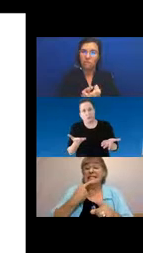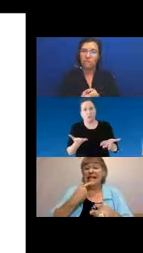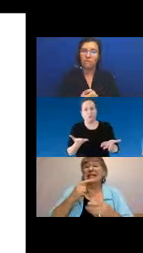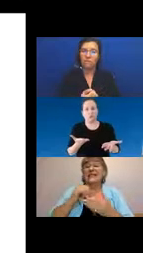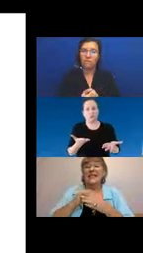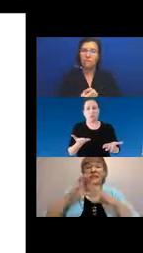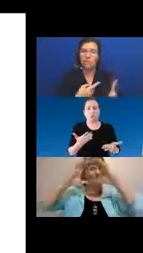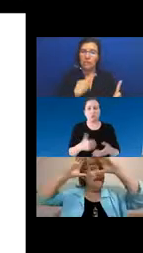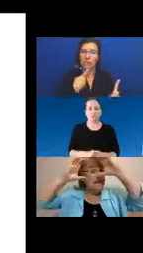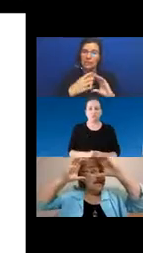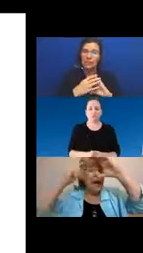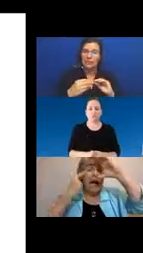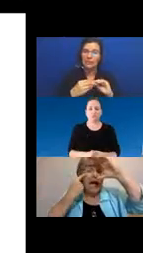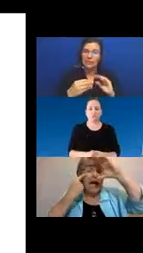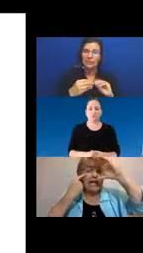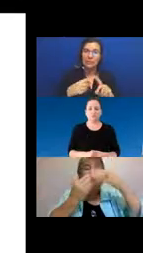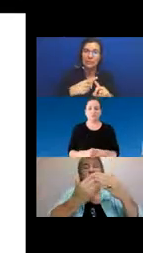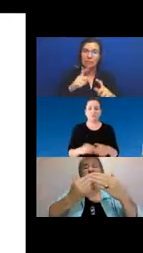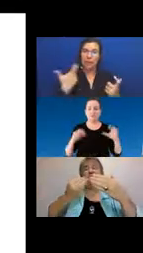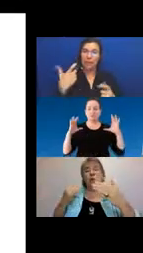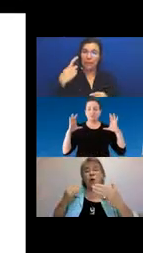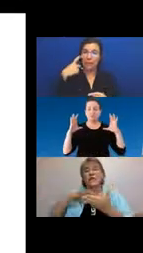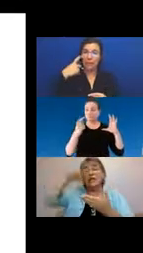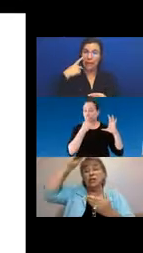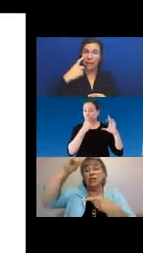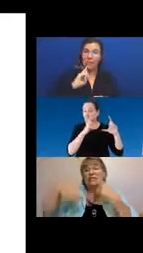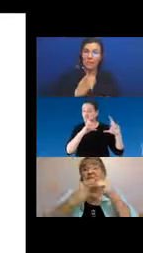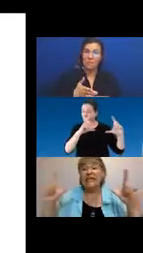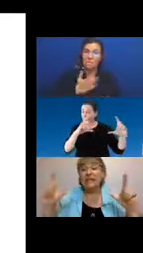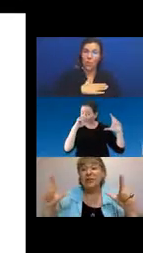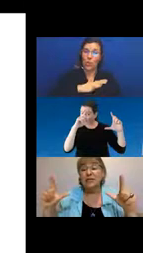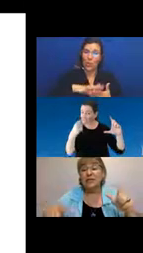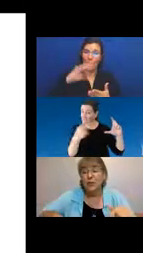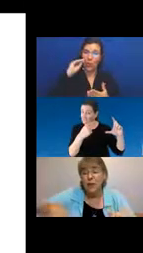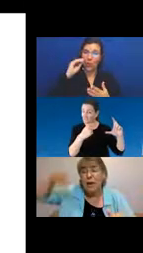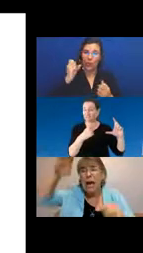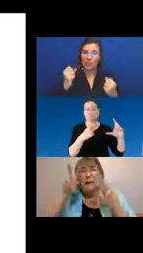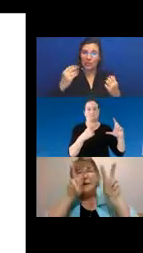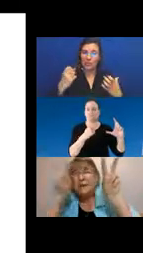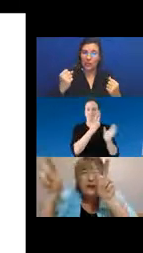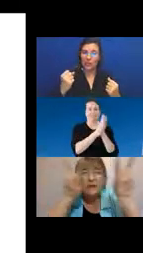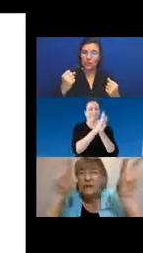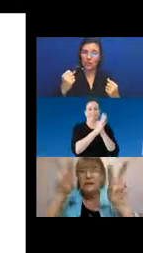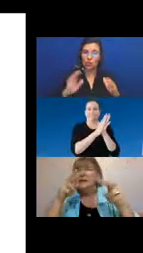They said that the big I is before they learn sign language. Growing up,